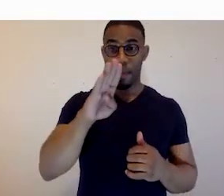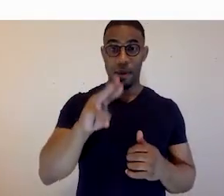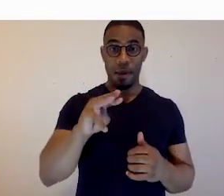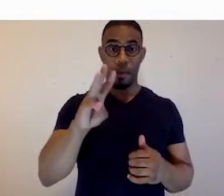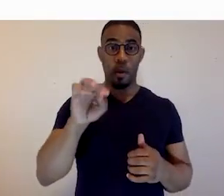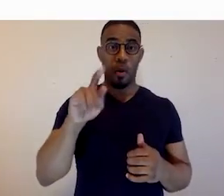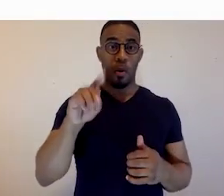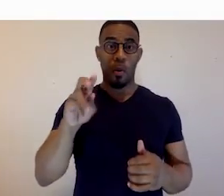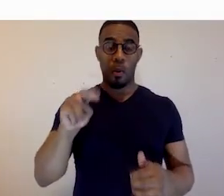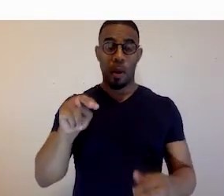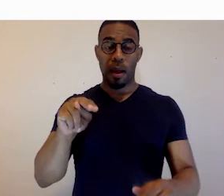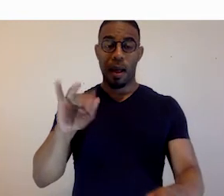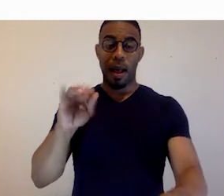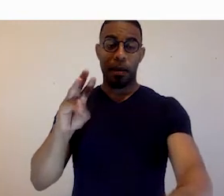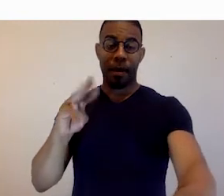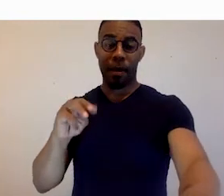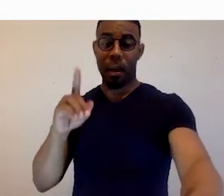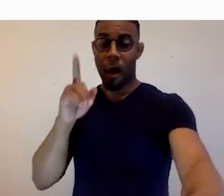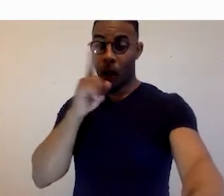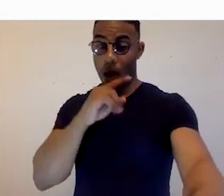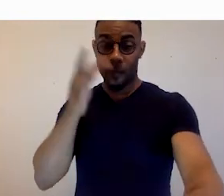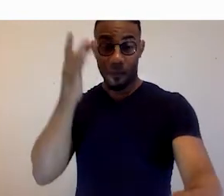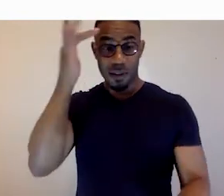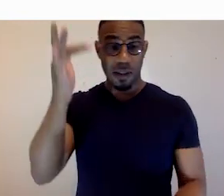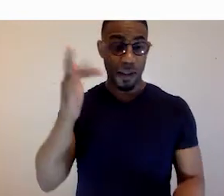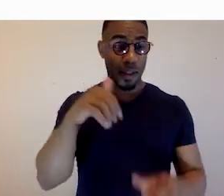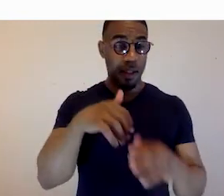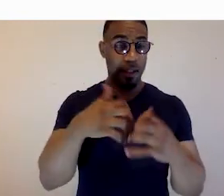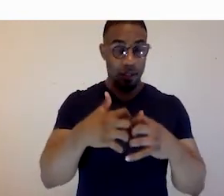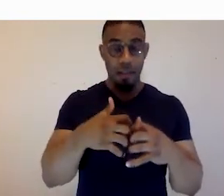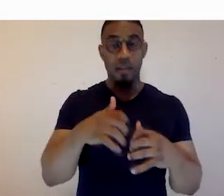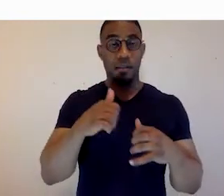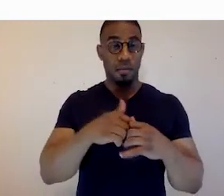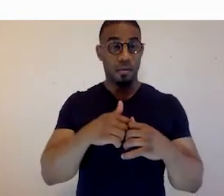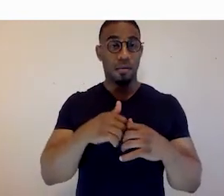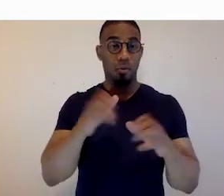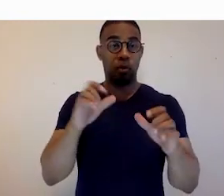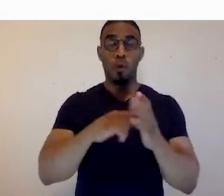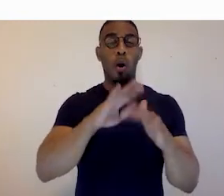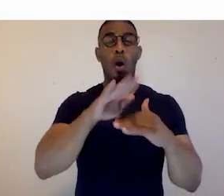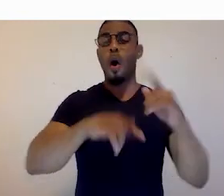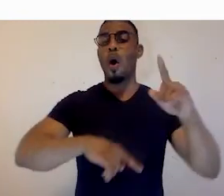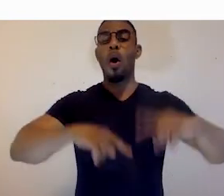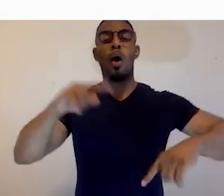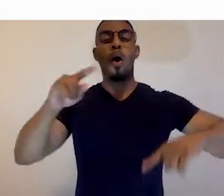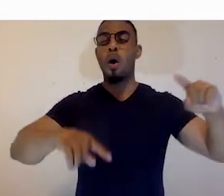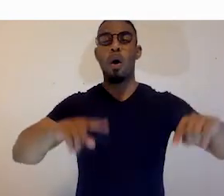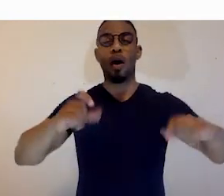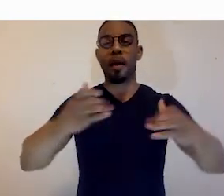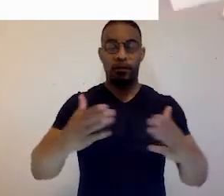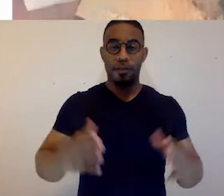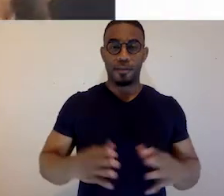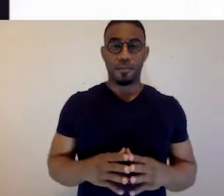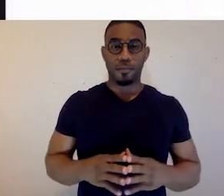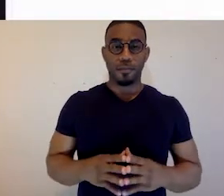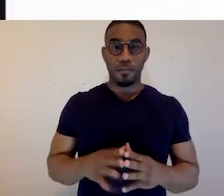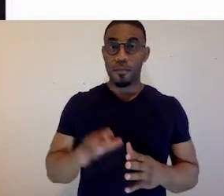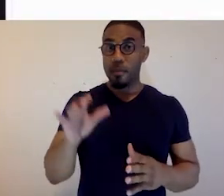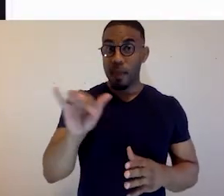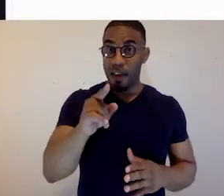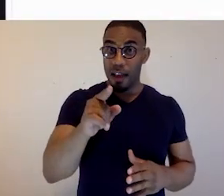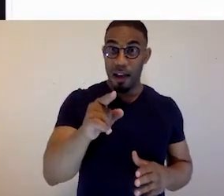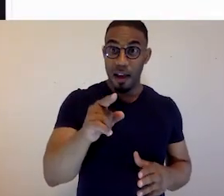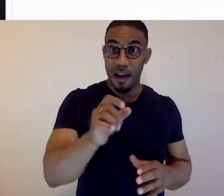Watson? It's IBM's artificial intelligence engine. It can do all sorts of things,